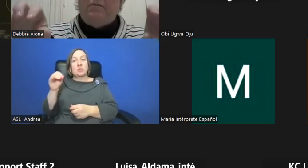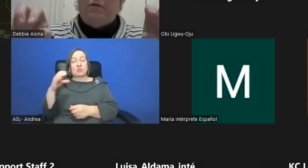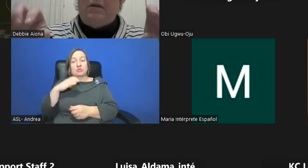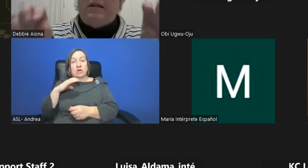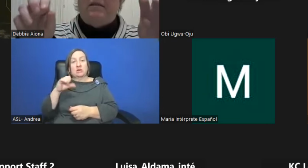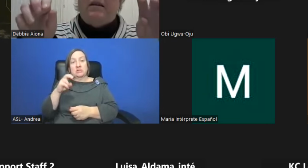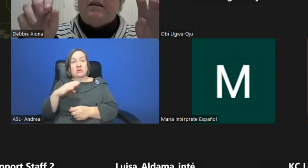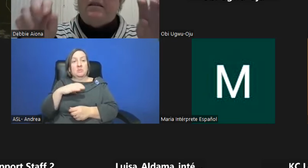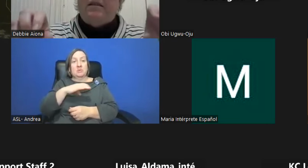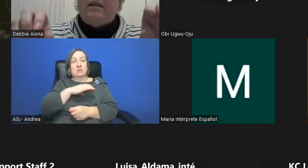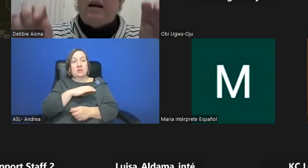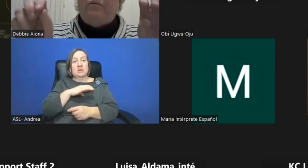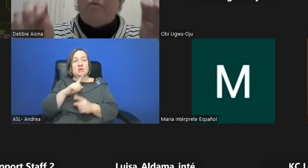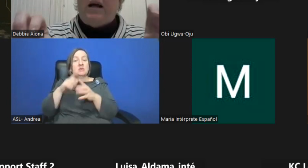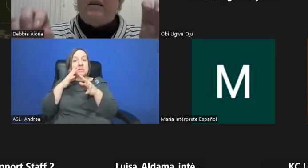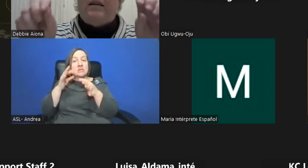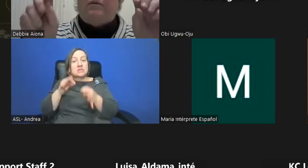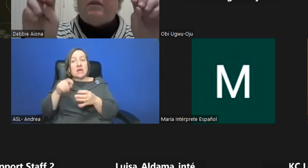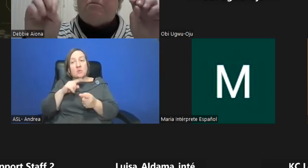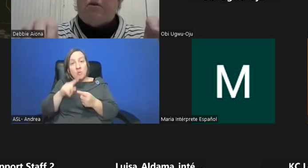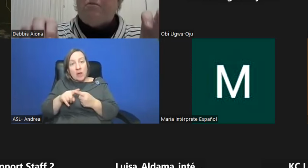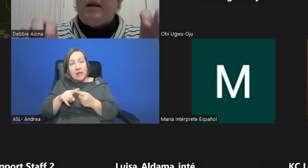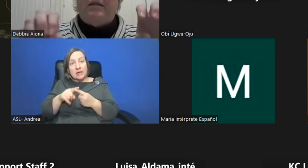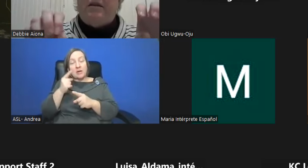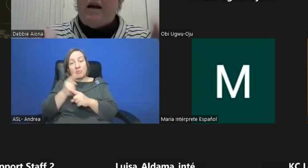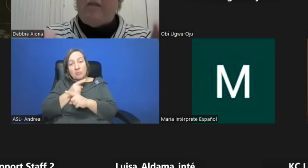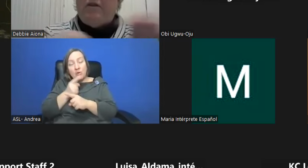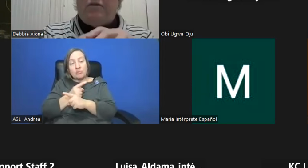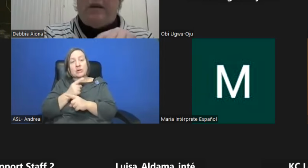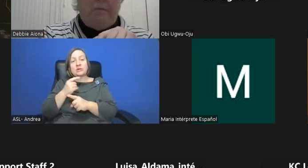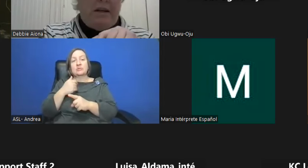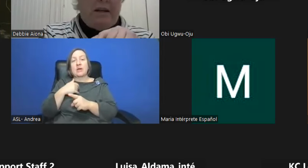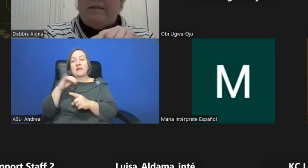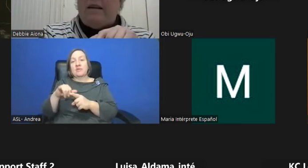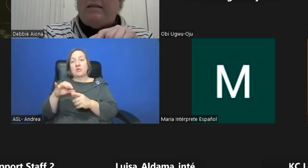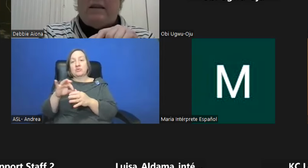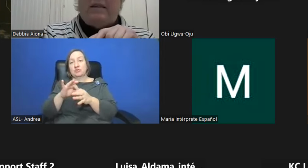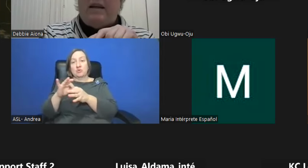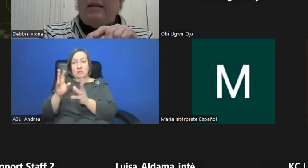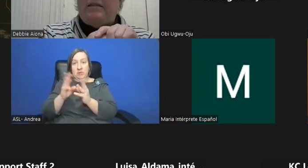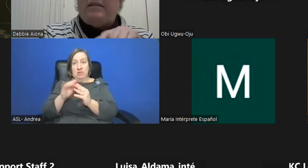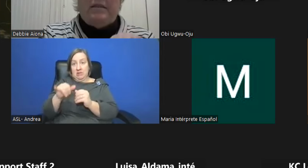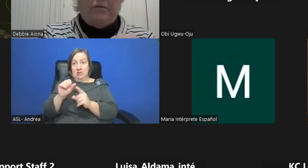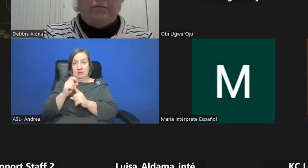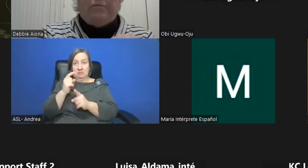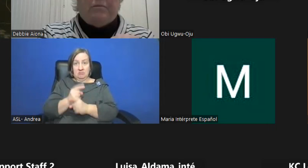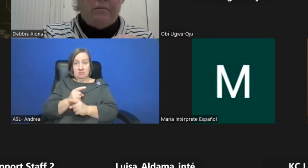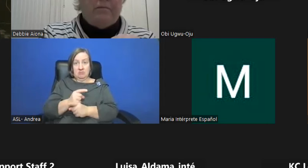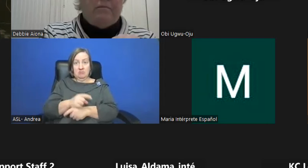the subcommittees to decide when it was appropriate to have those joint meetings. Is that the case?